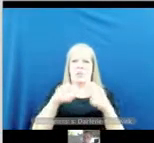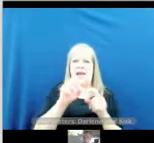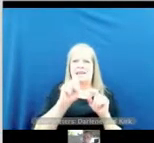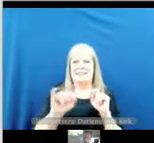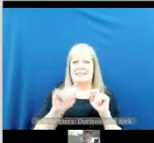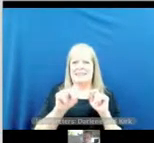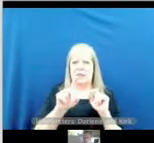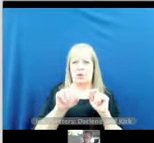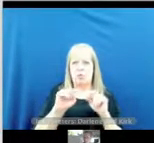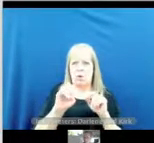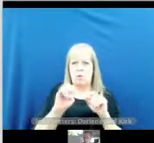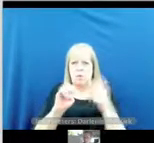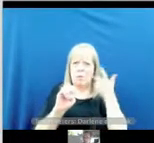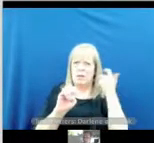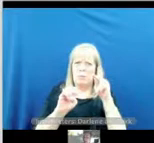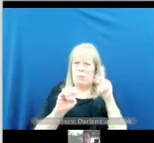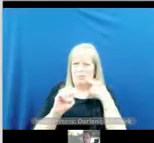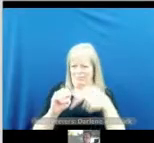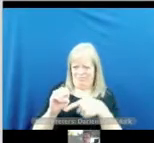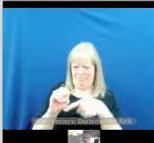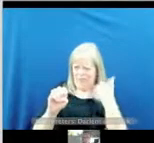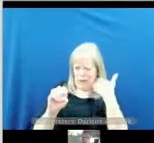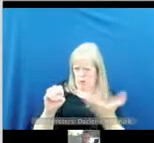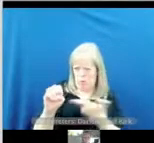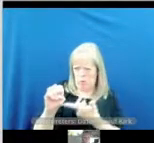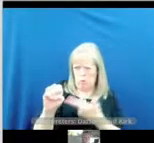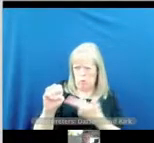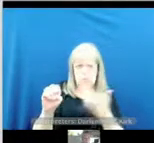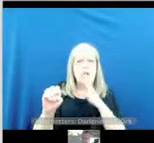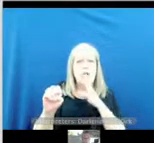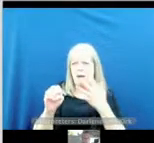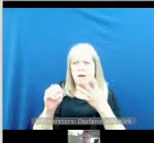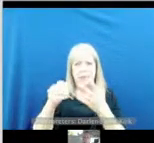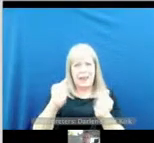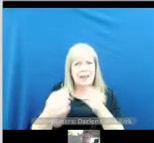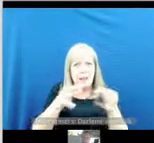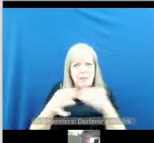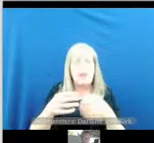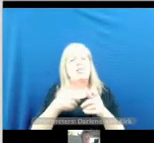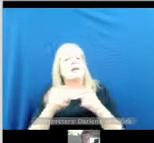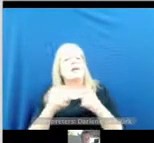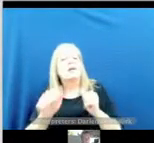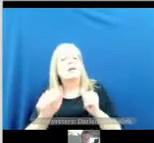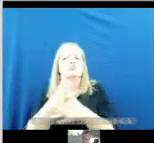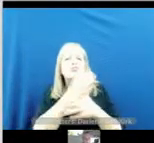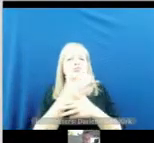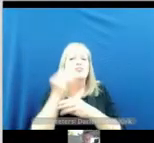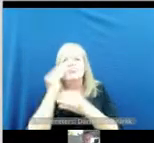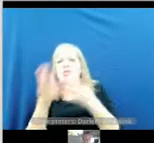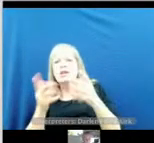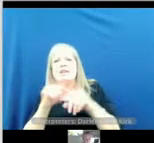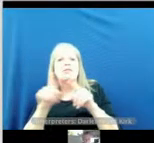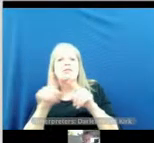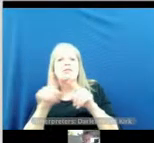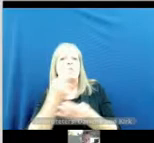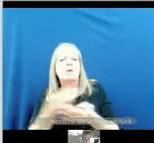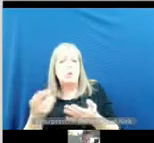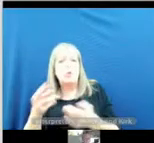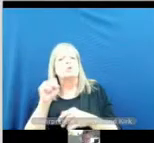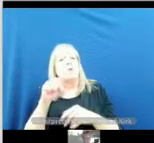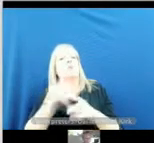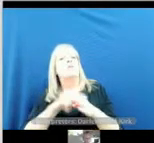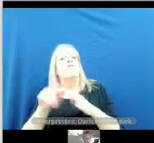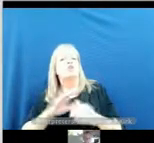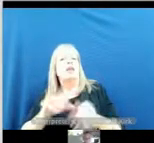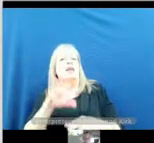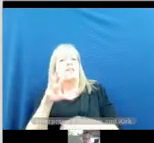anything about it, can someone help me? And talking about different resources. So as a professional to get involved there.